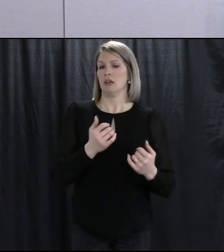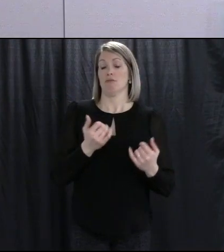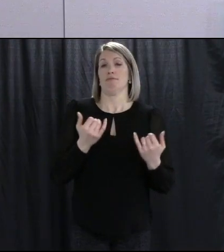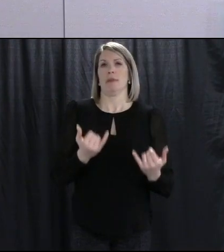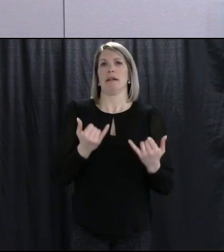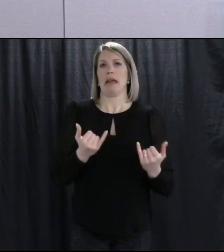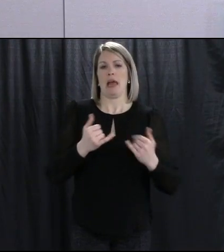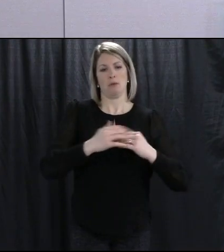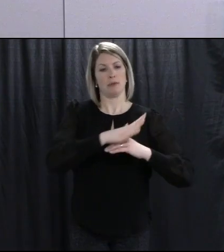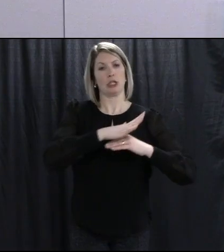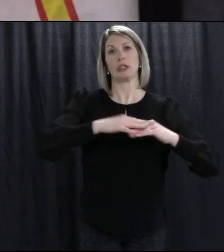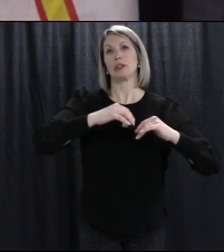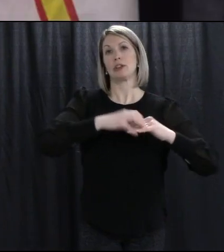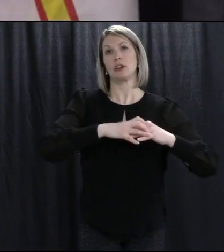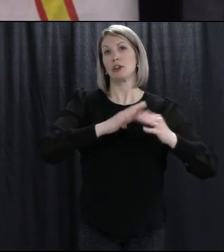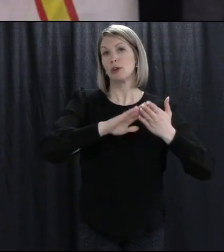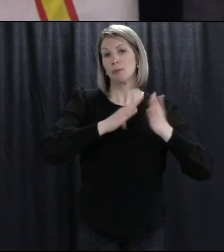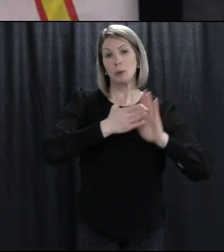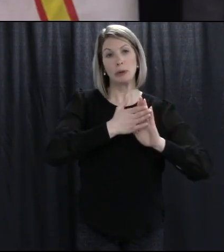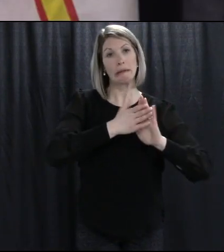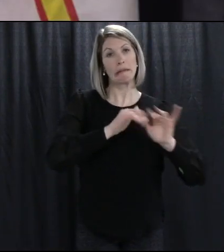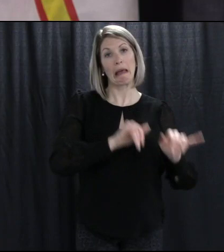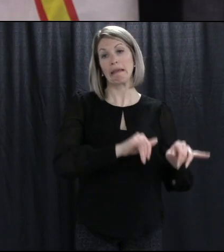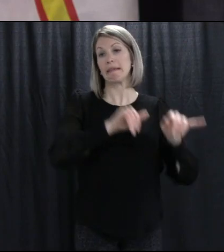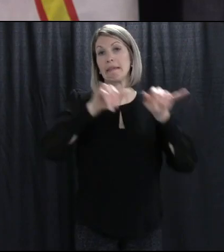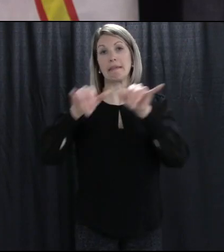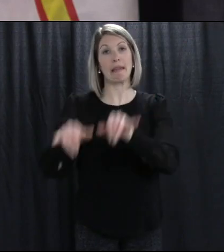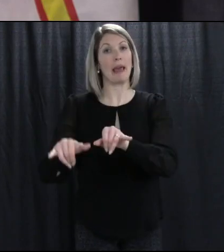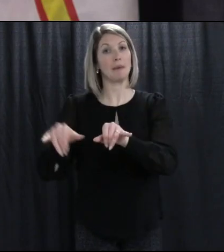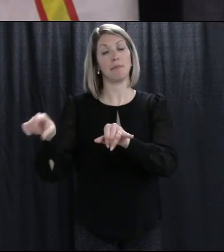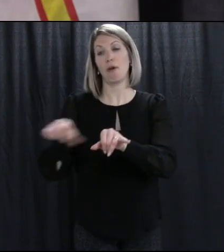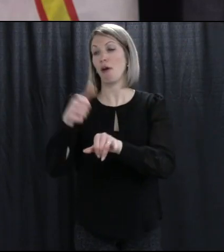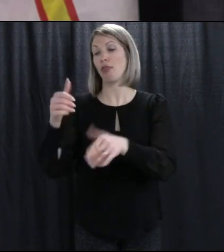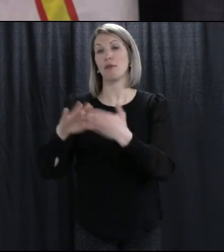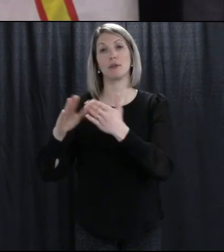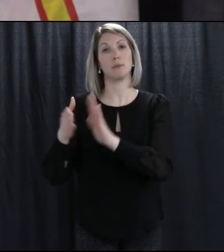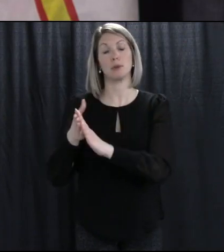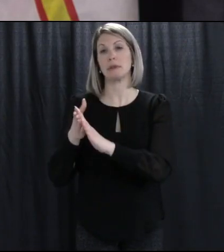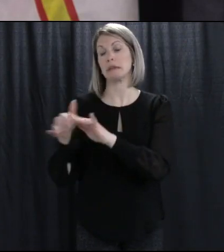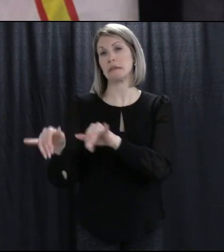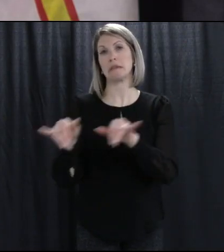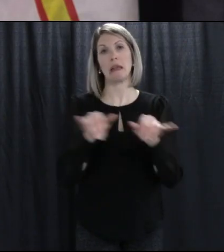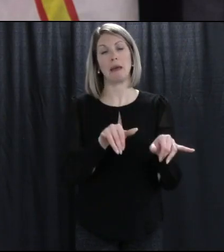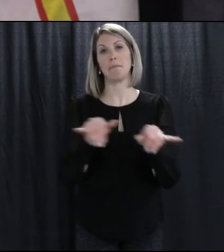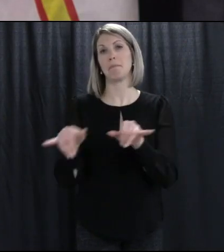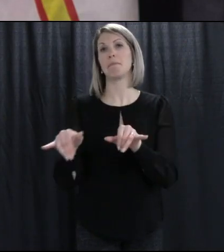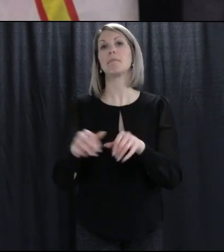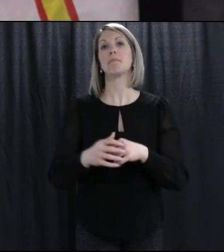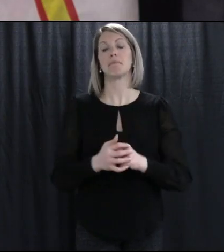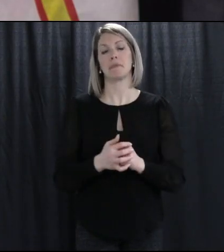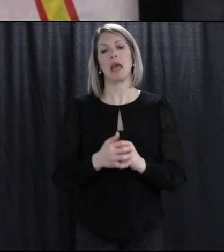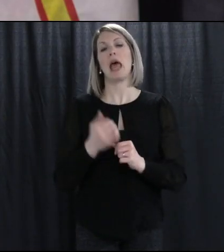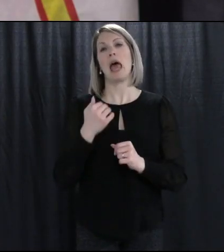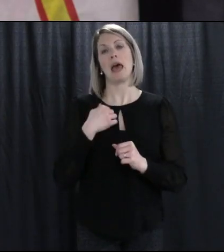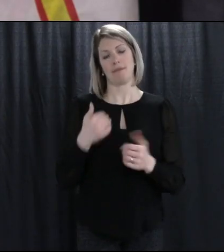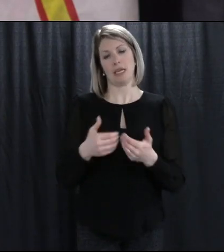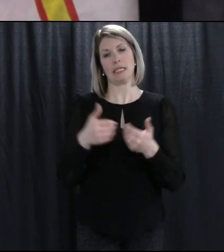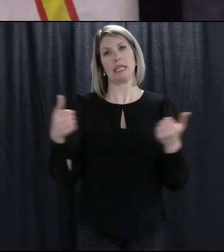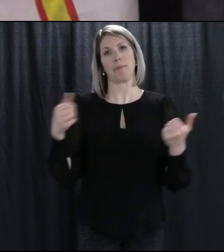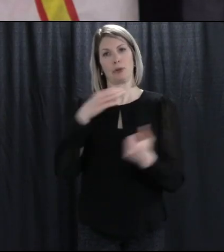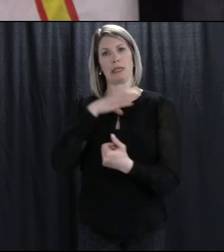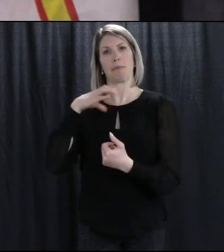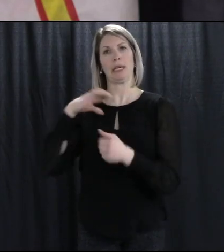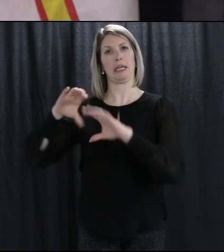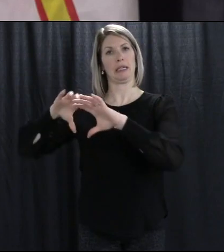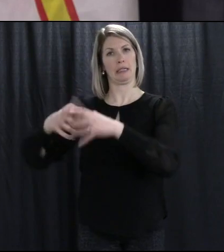what we would see with the rest of the province. However, we do have a committee that are meeting, and they met